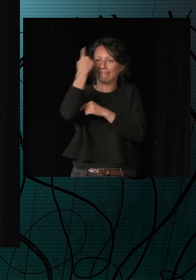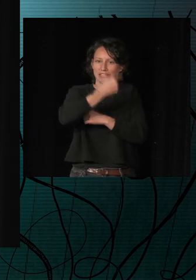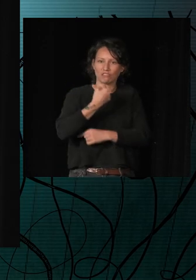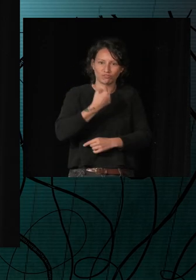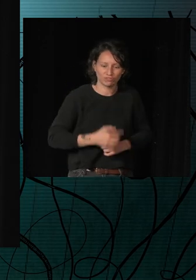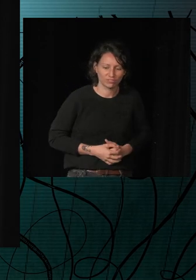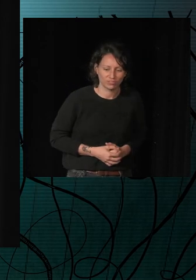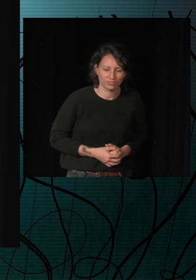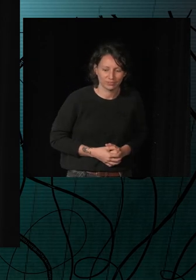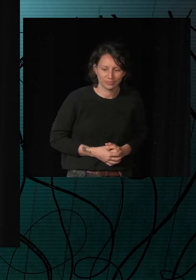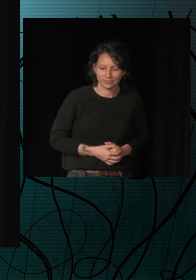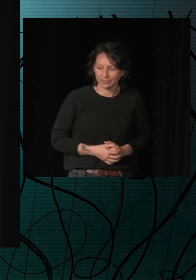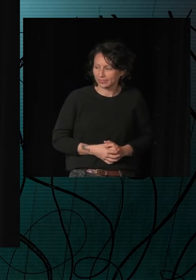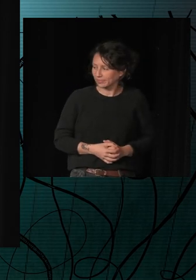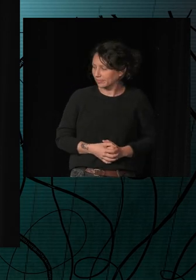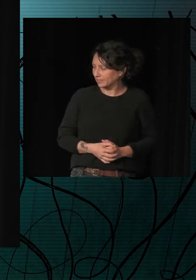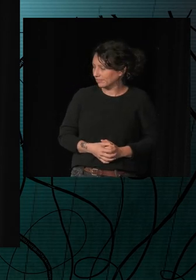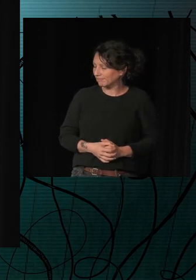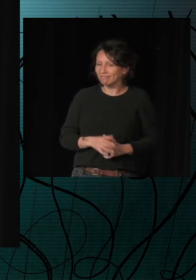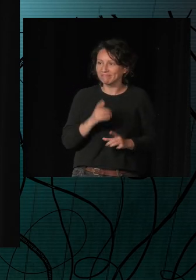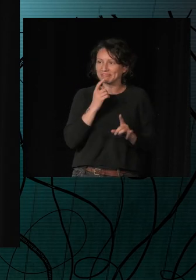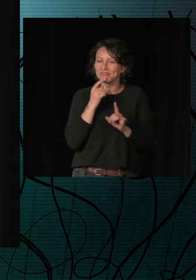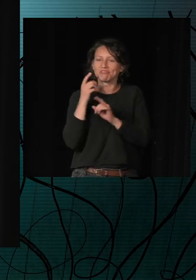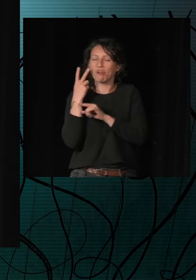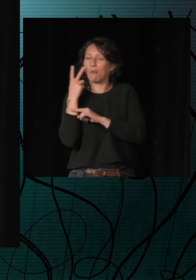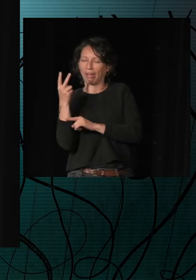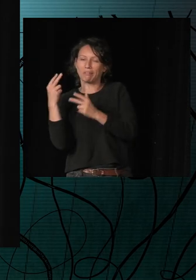2 et on en parle juste après